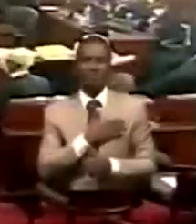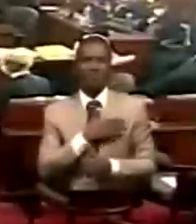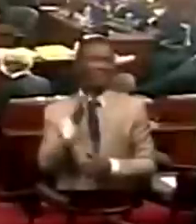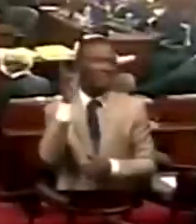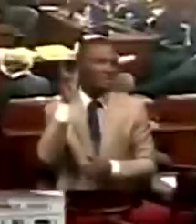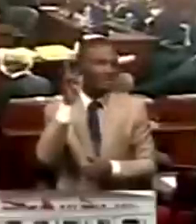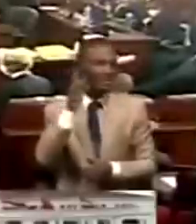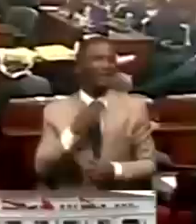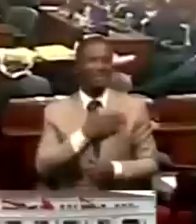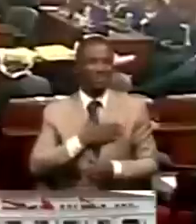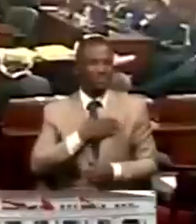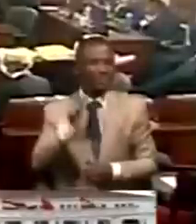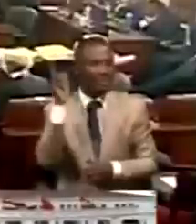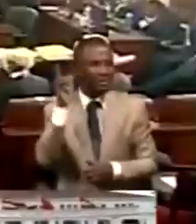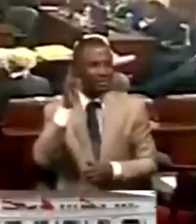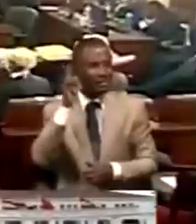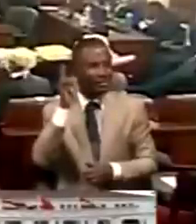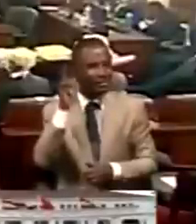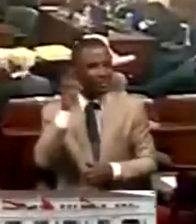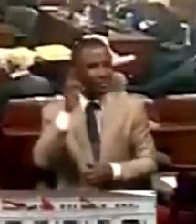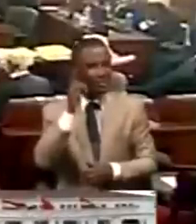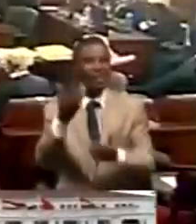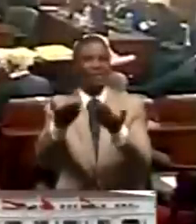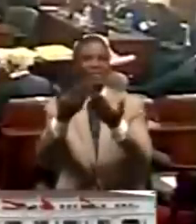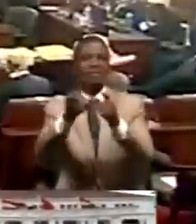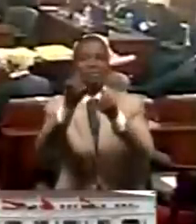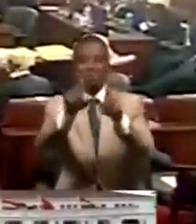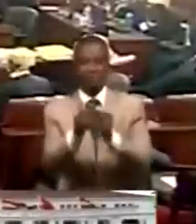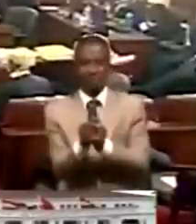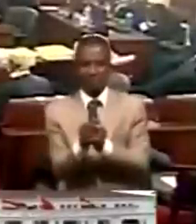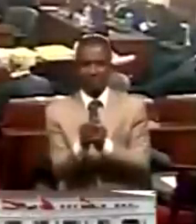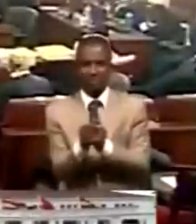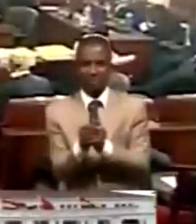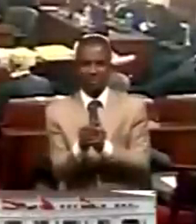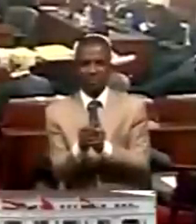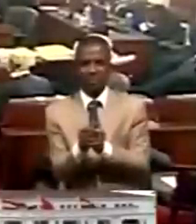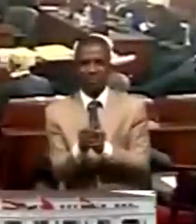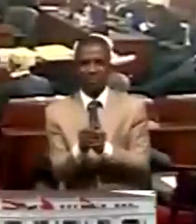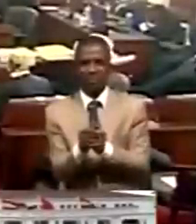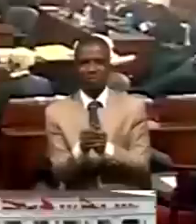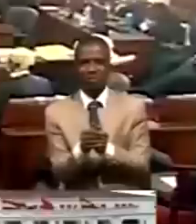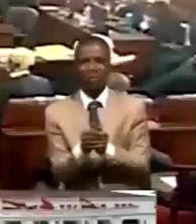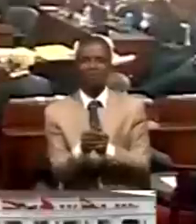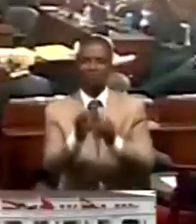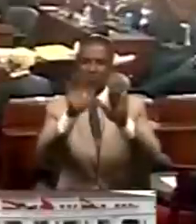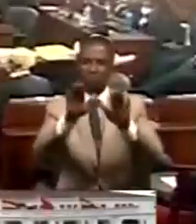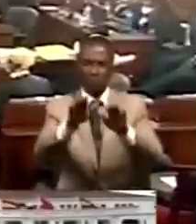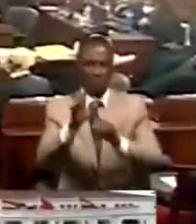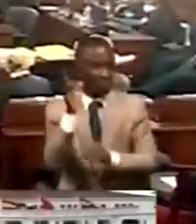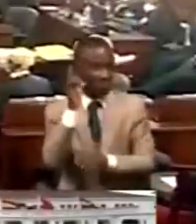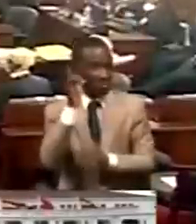Please, this is a very simple question. Go straight to the point. He's not asking you genuine